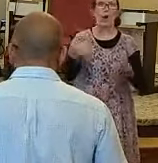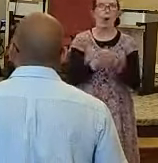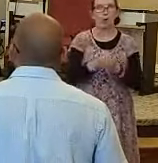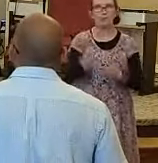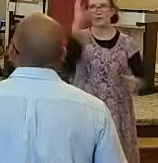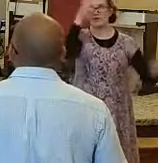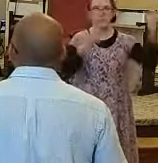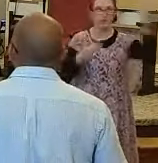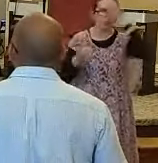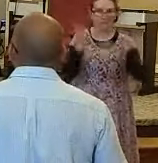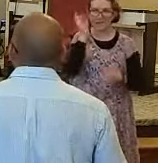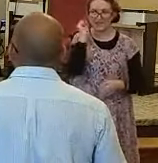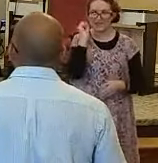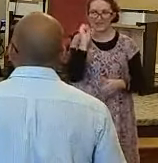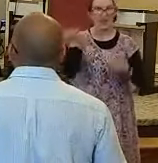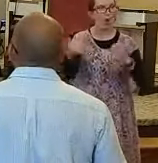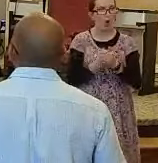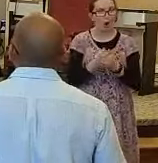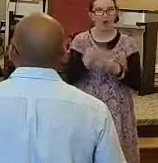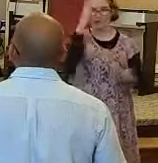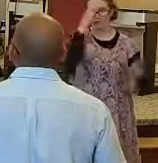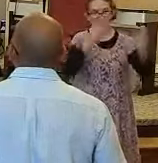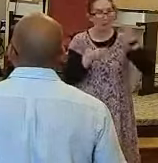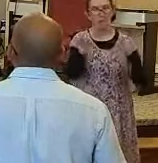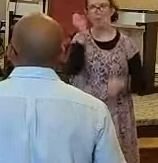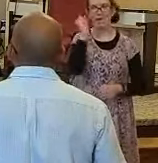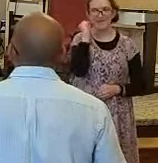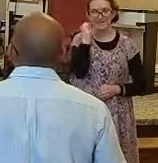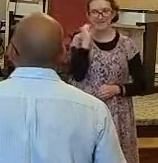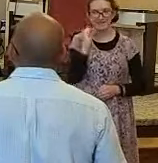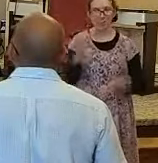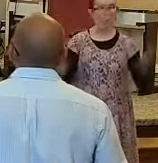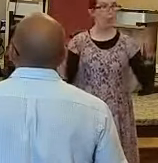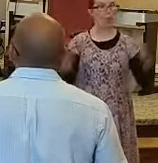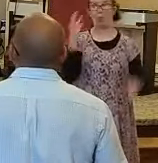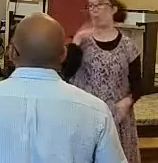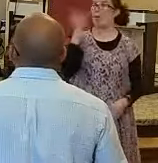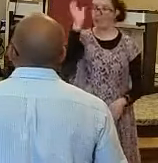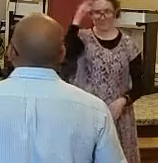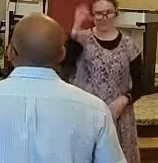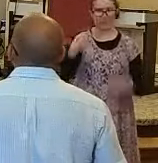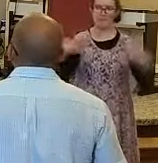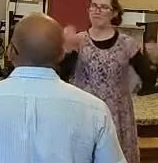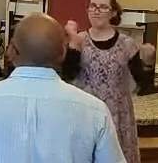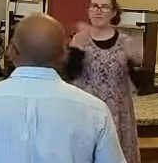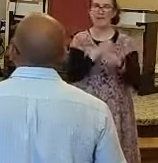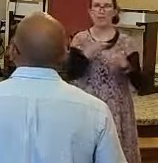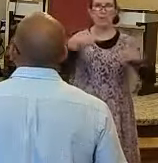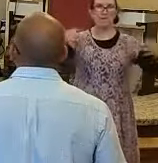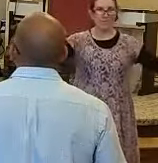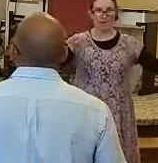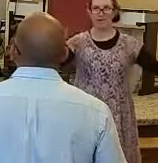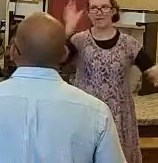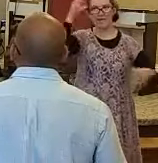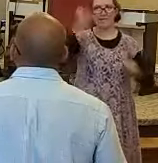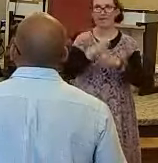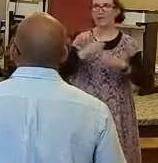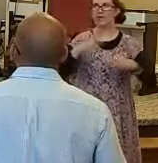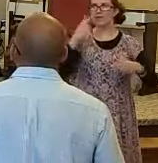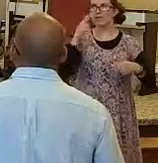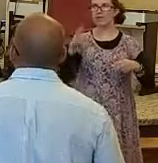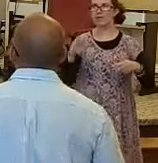that storm was? Is that all that trial really was? Yeah, man, the devil trying to make it look so big. The all enemy right. trying to all make right. it